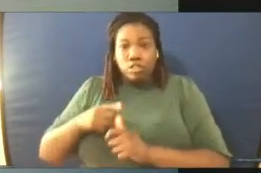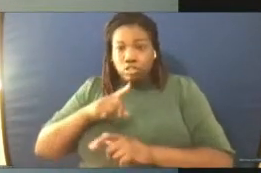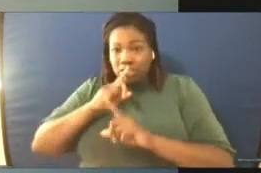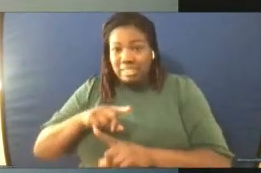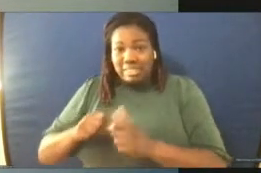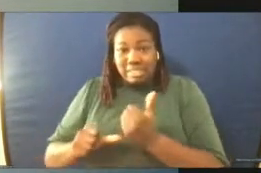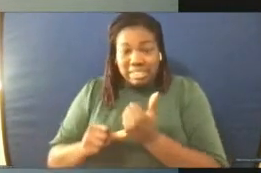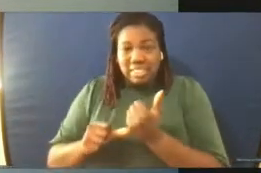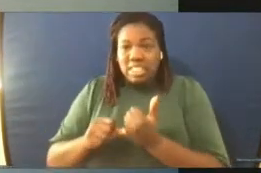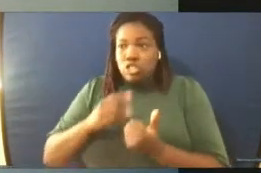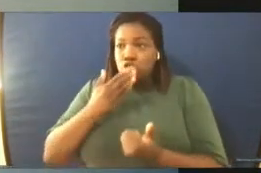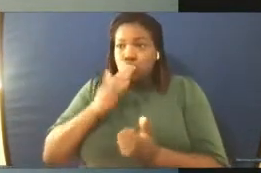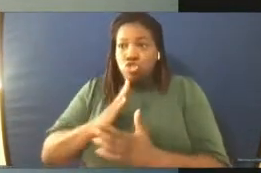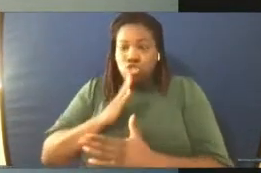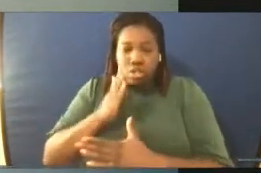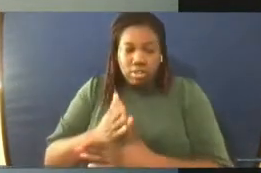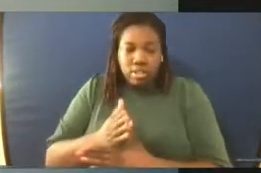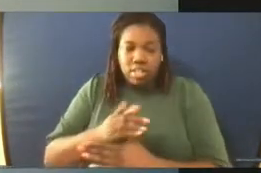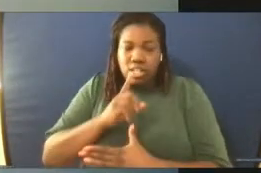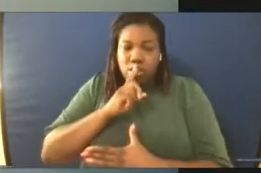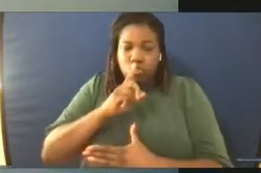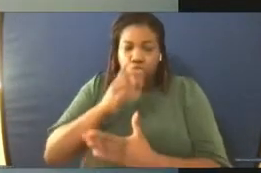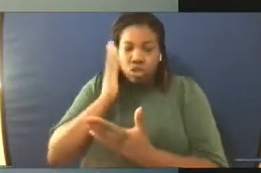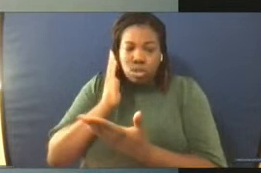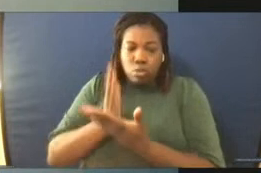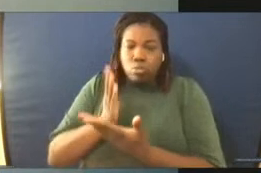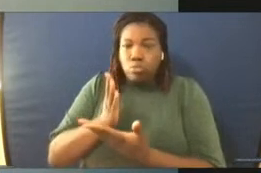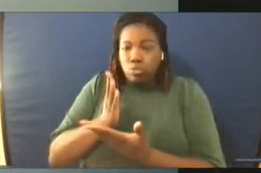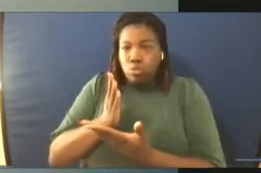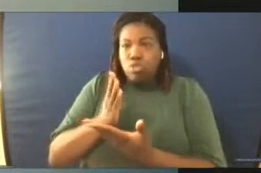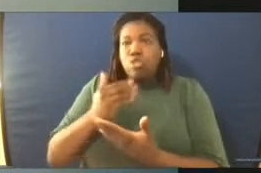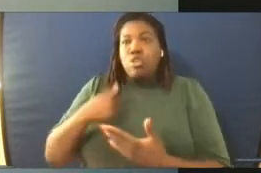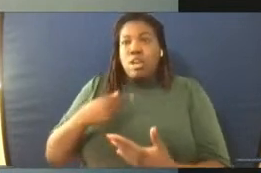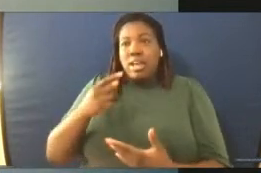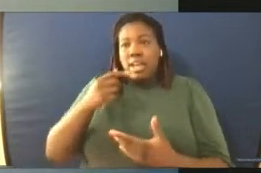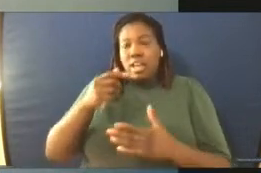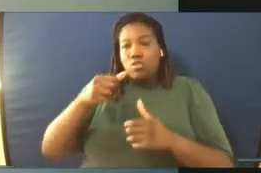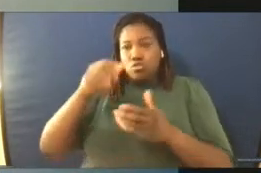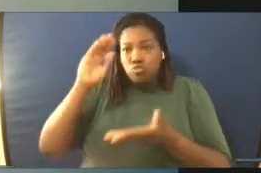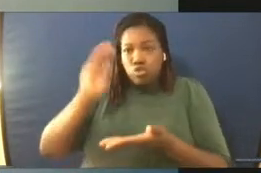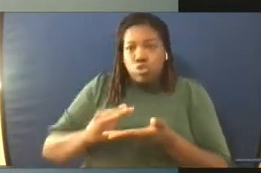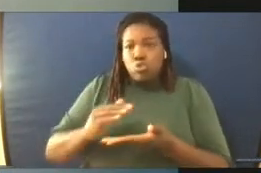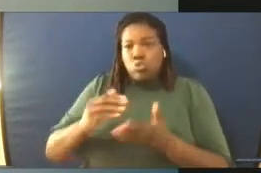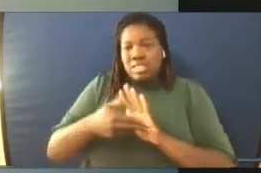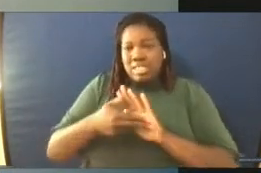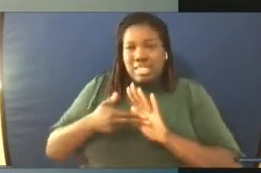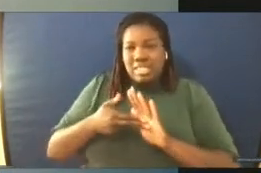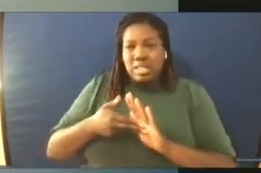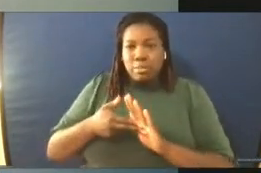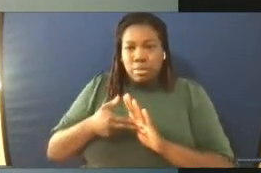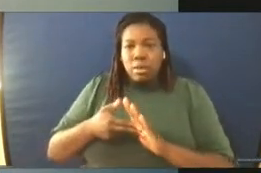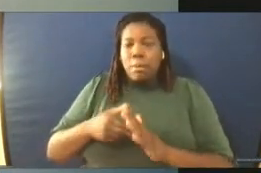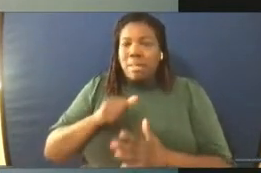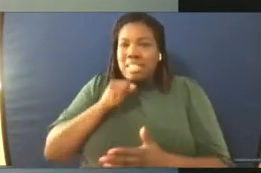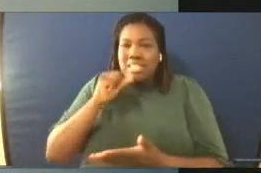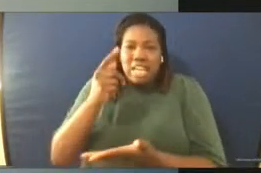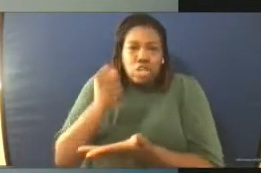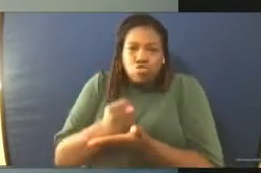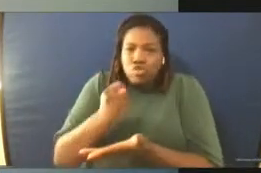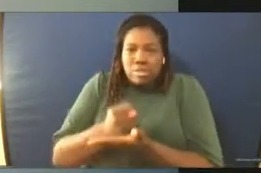good intervention, and it is well proven to work in stigma reduction, but it is not a treatment in and of